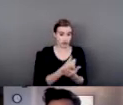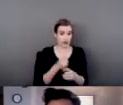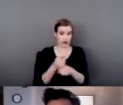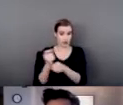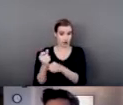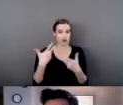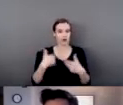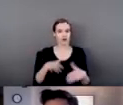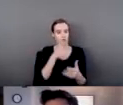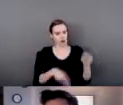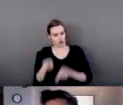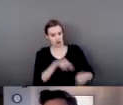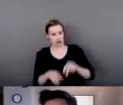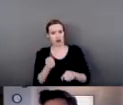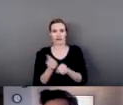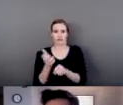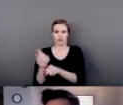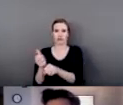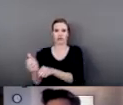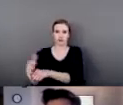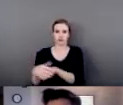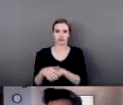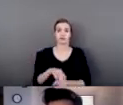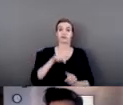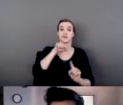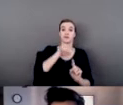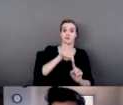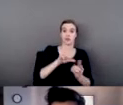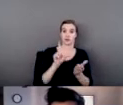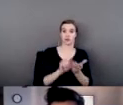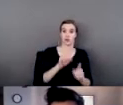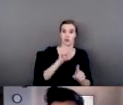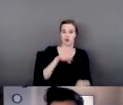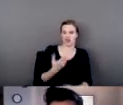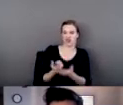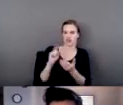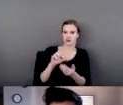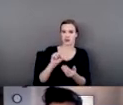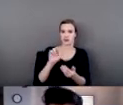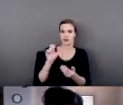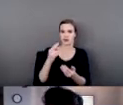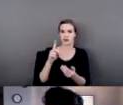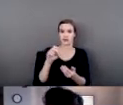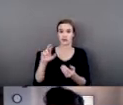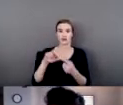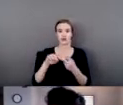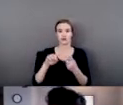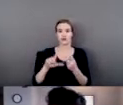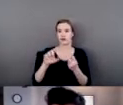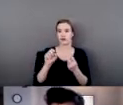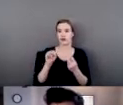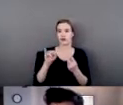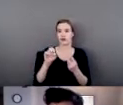was discussed in last week's presentation by Sarah Deer and Lenny Hayes, but